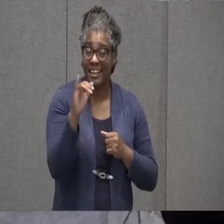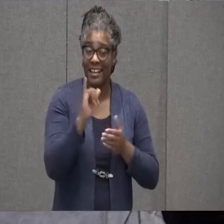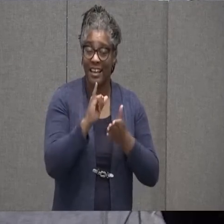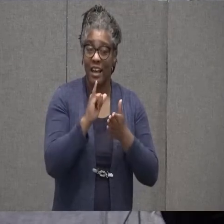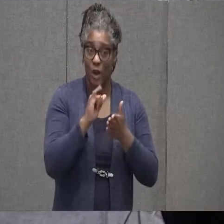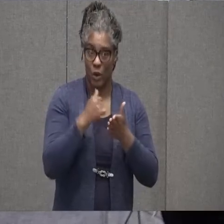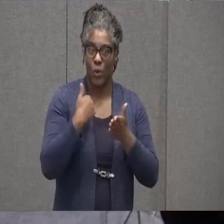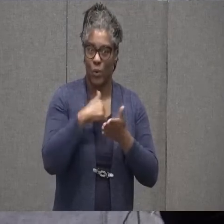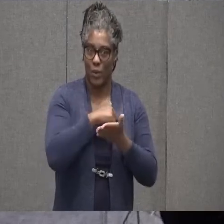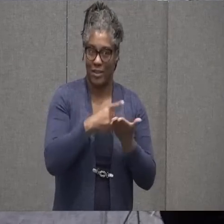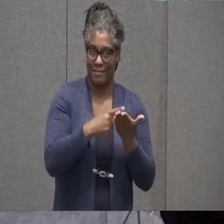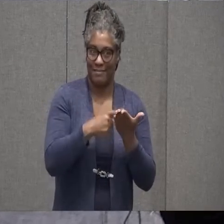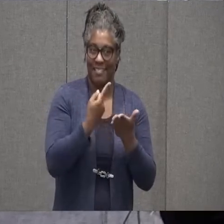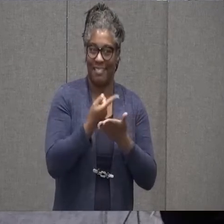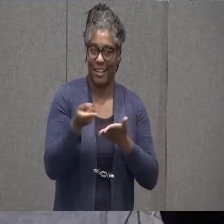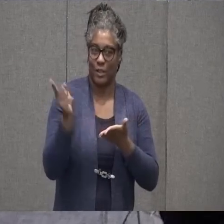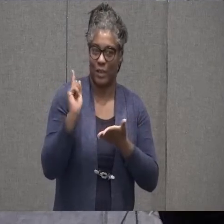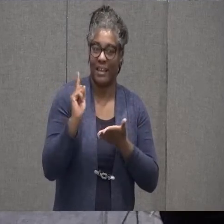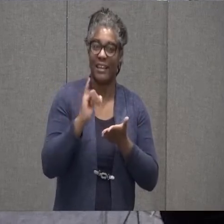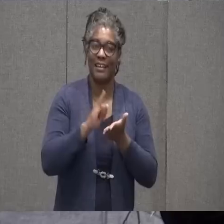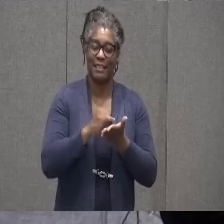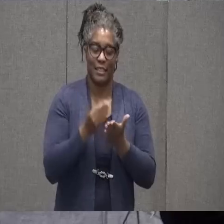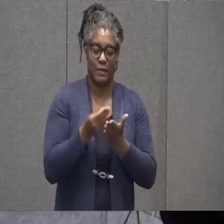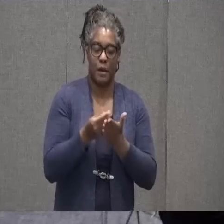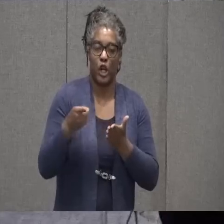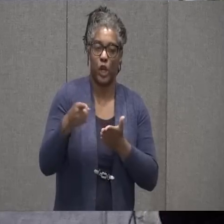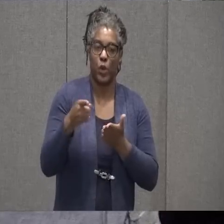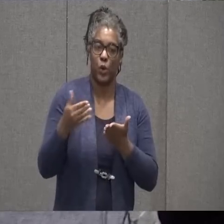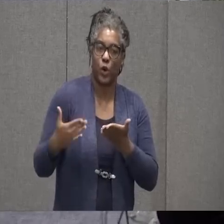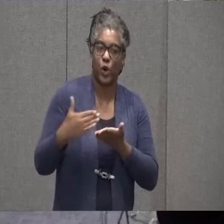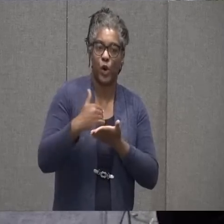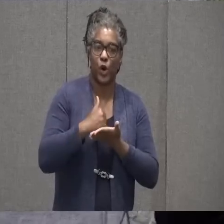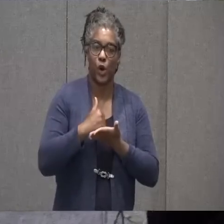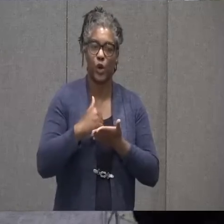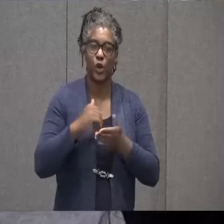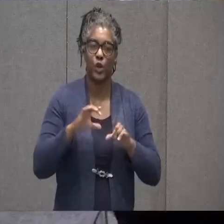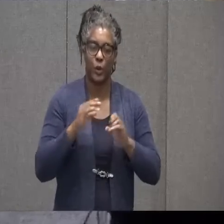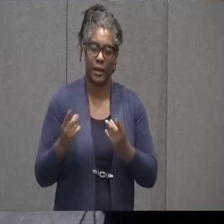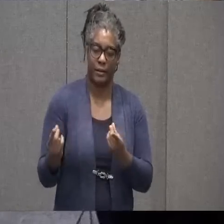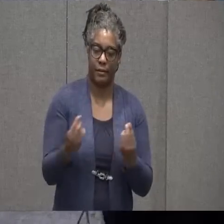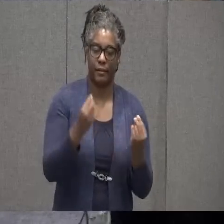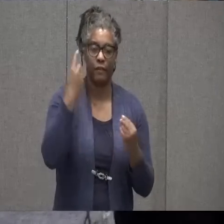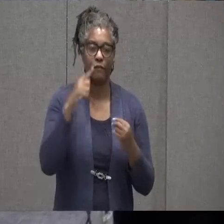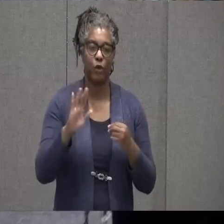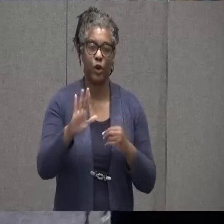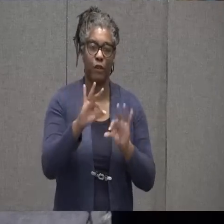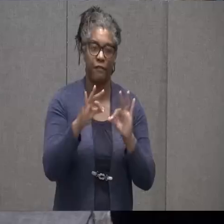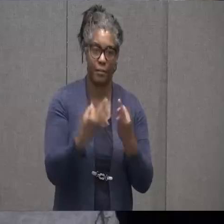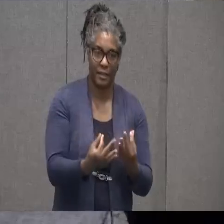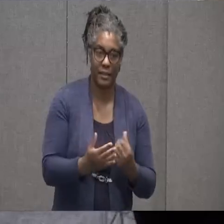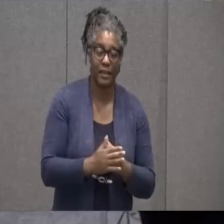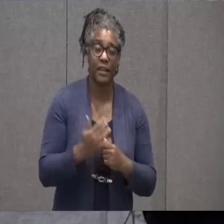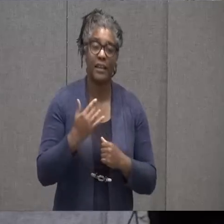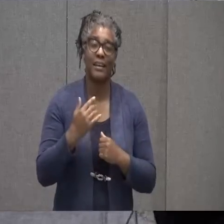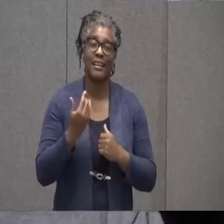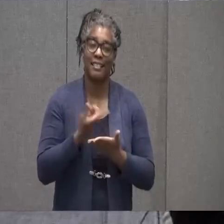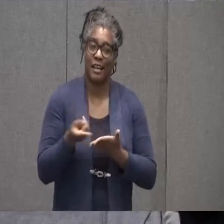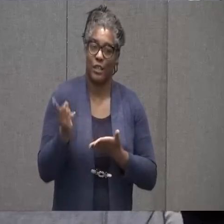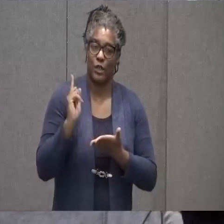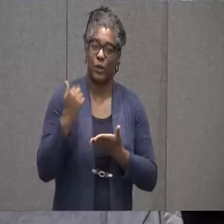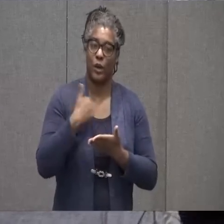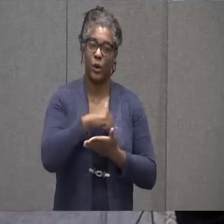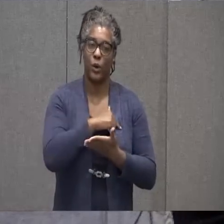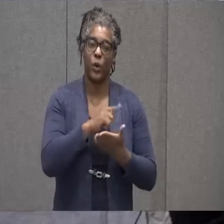you earn for doing tasks for your family. We read a whole book about a little girl who earned a